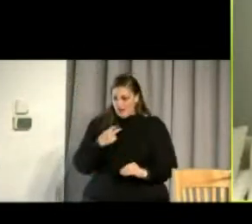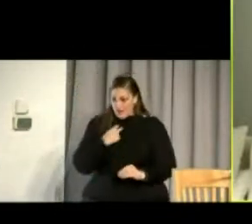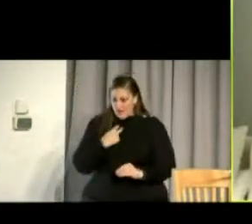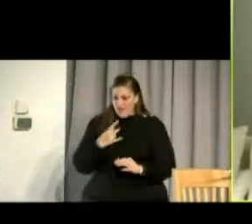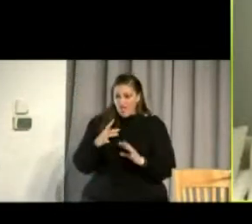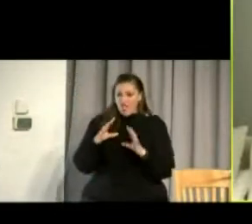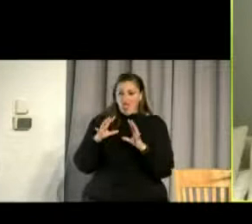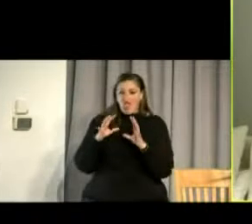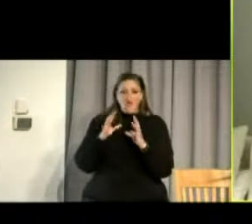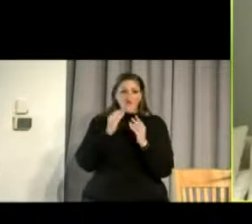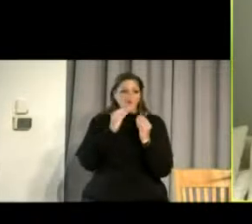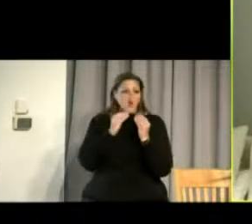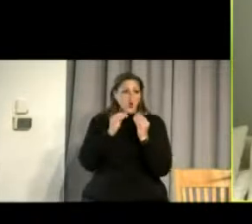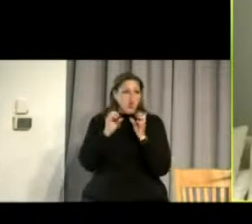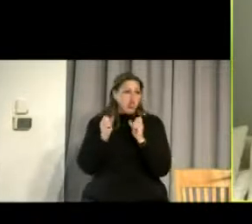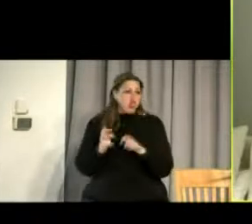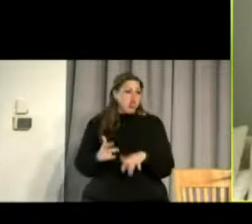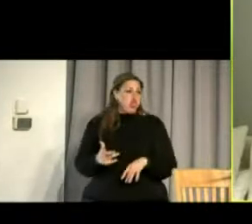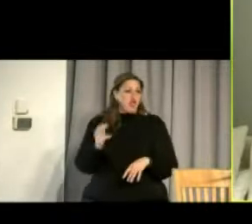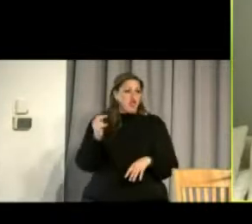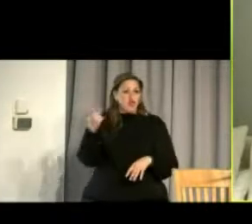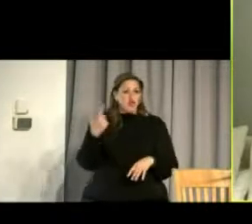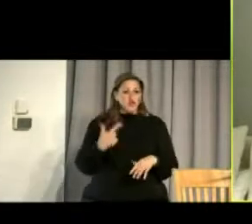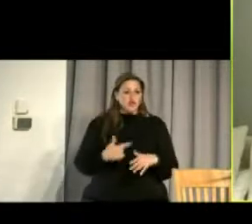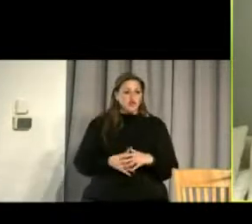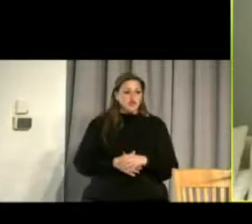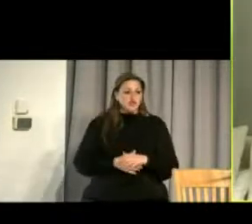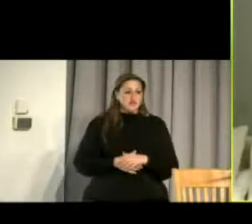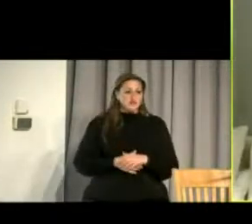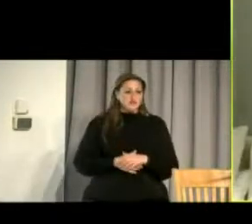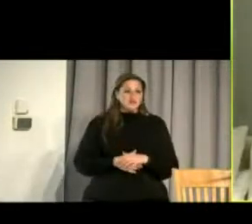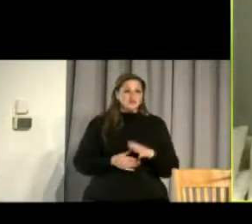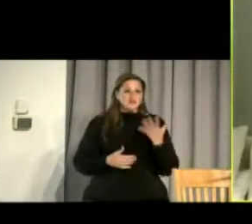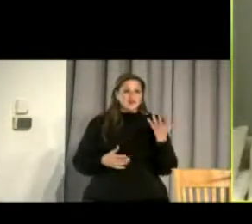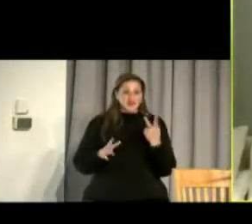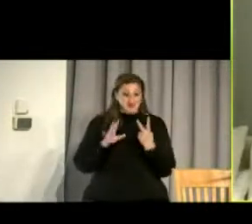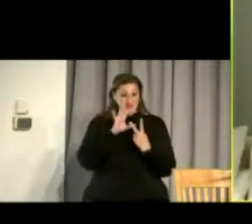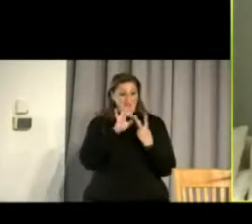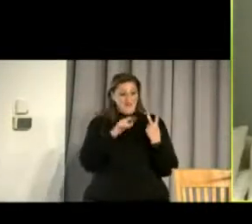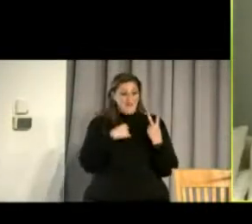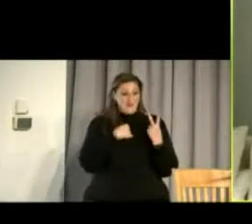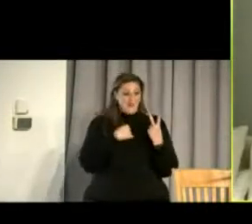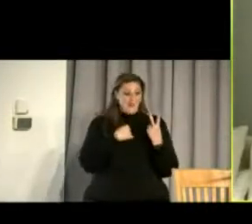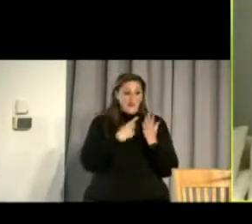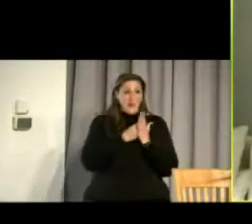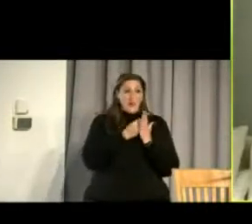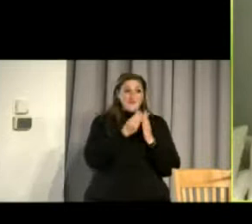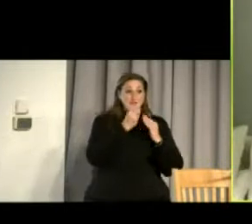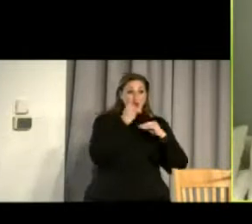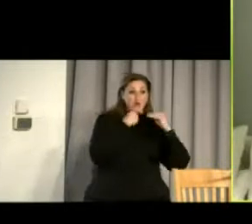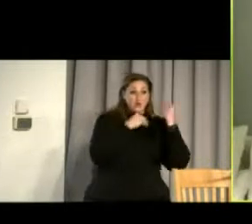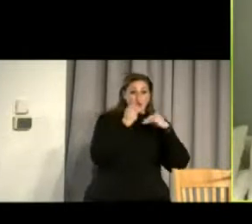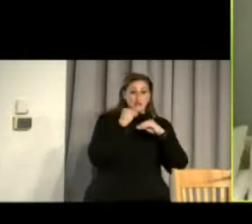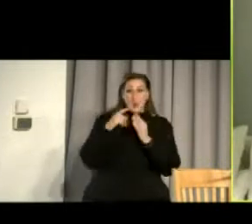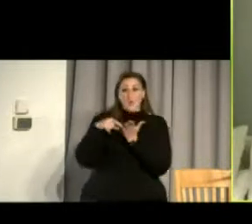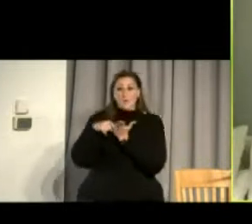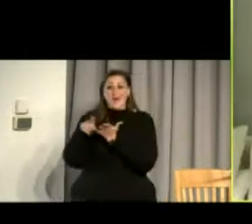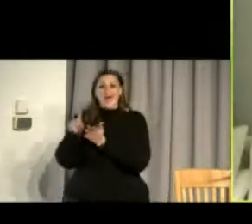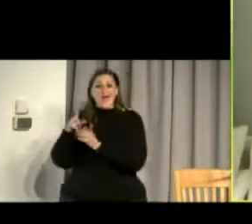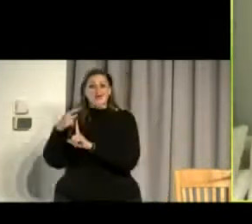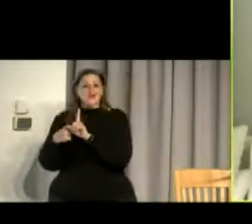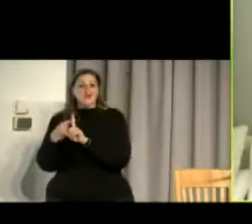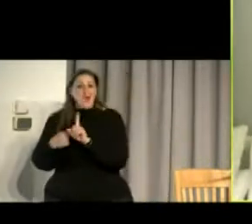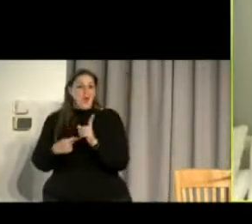literally no electricity, all the food gone bad. And people had to choose between whether they were going to buy groceries or pay their rent,